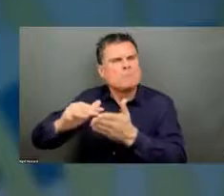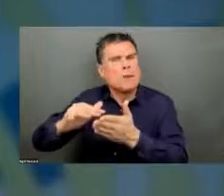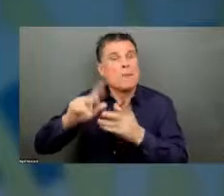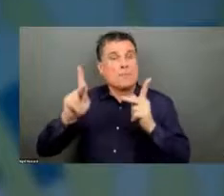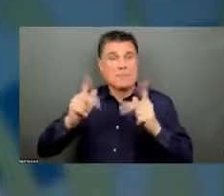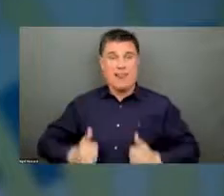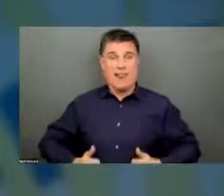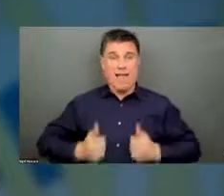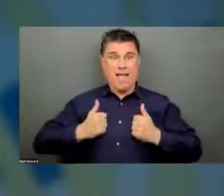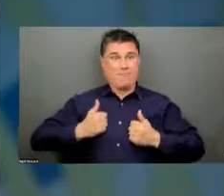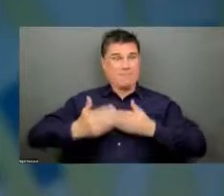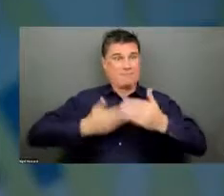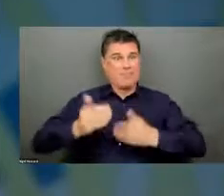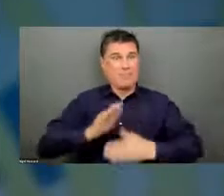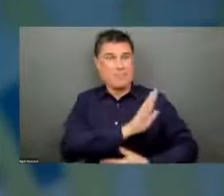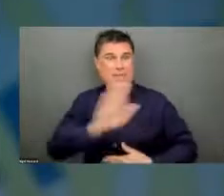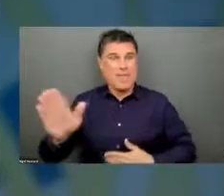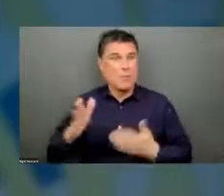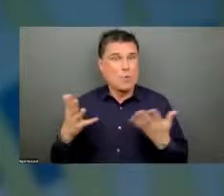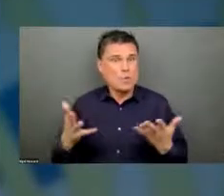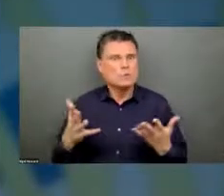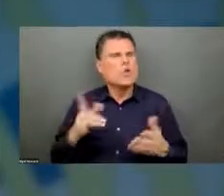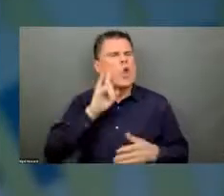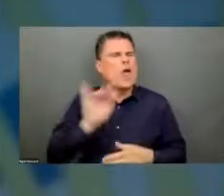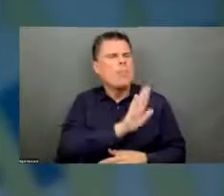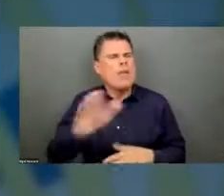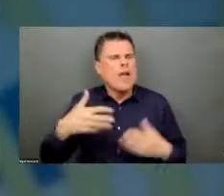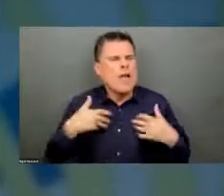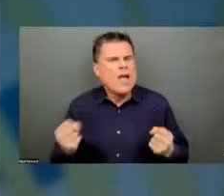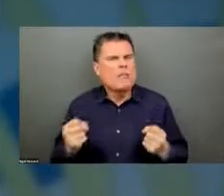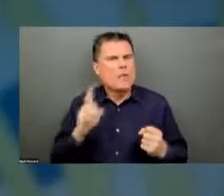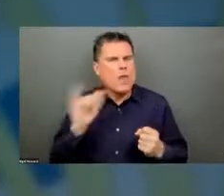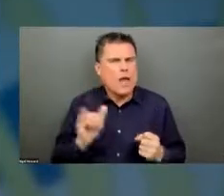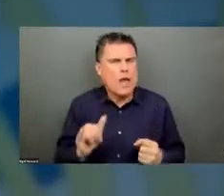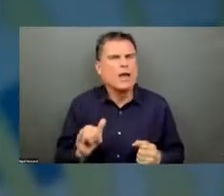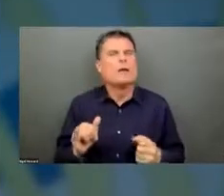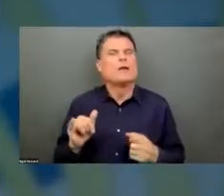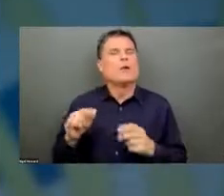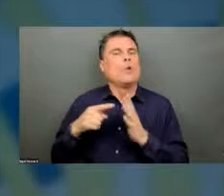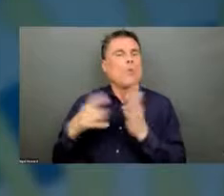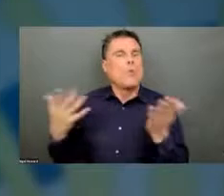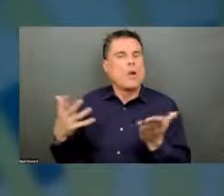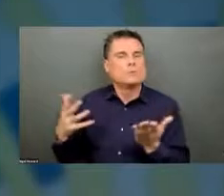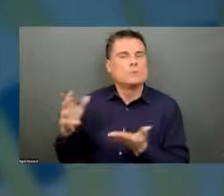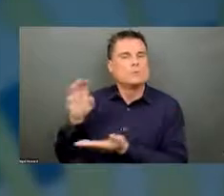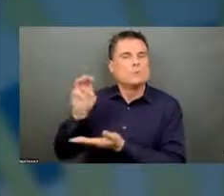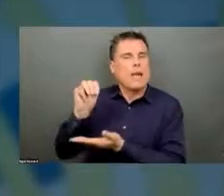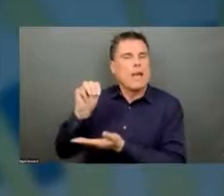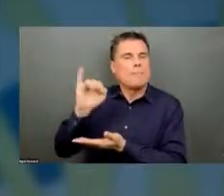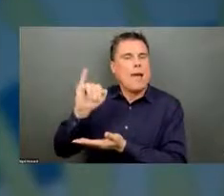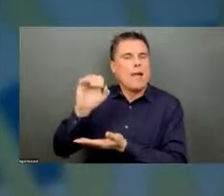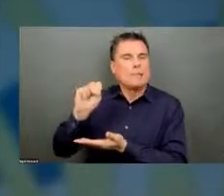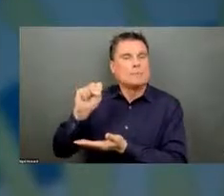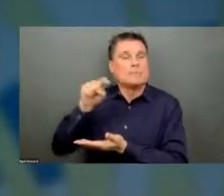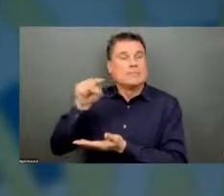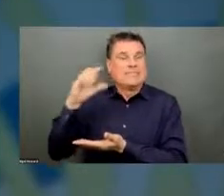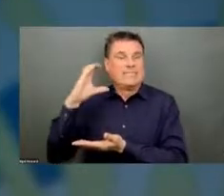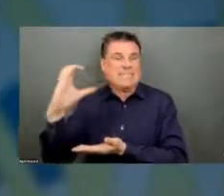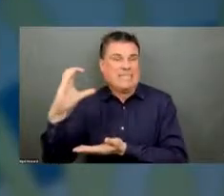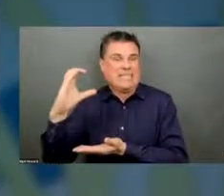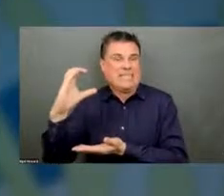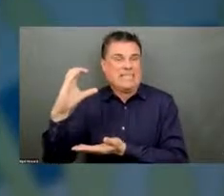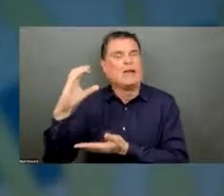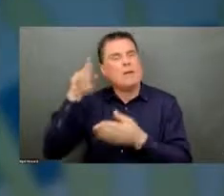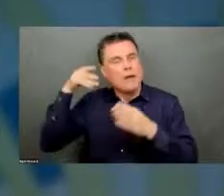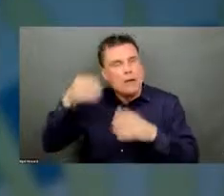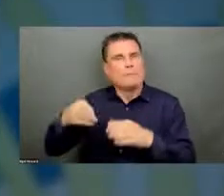in children, which has been identified as sometimes occurring after infection with COVID-19. We